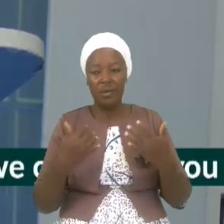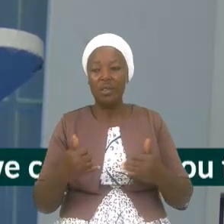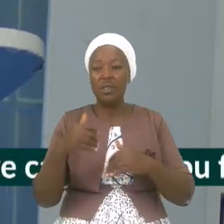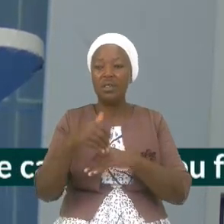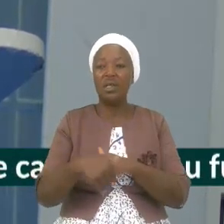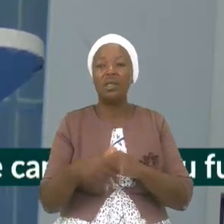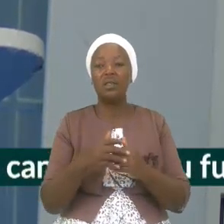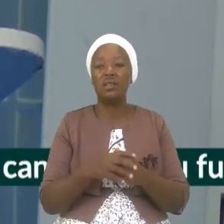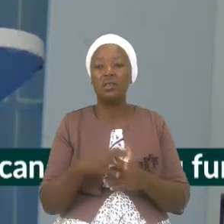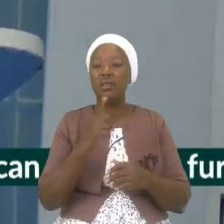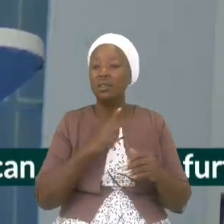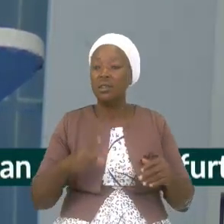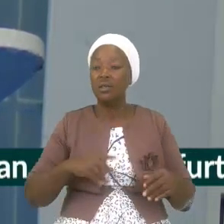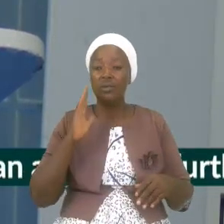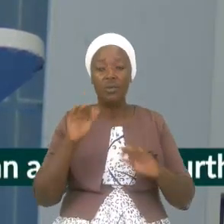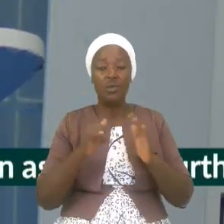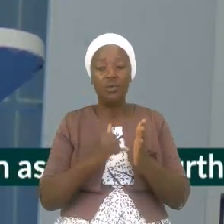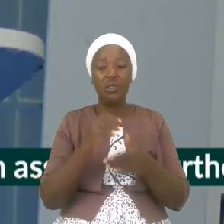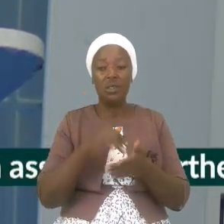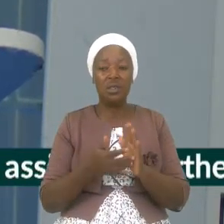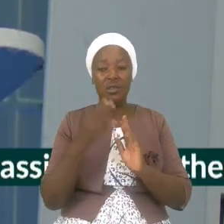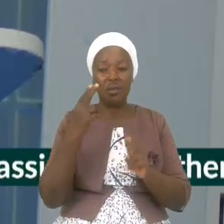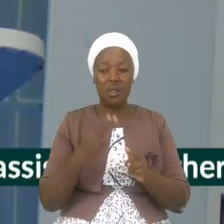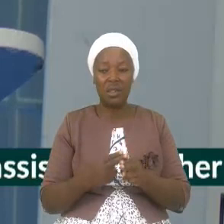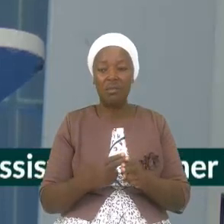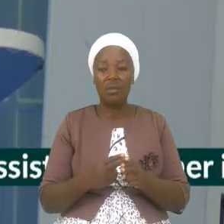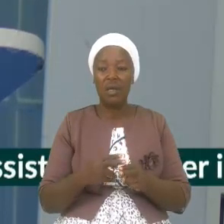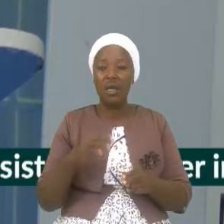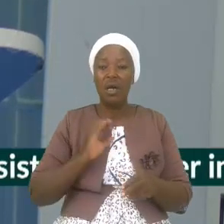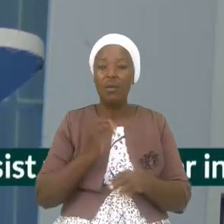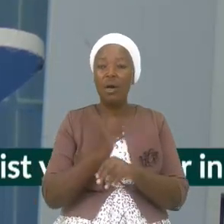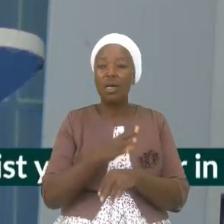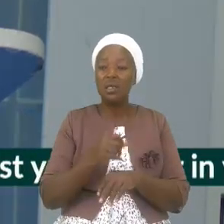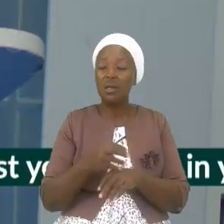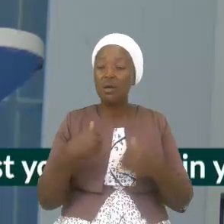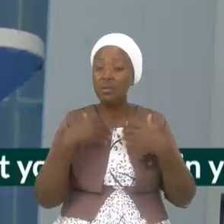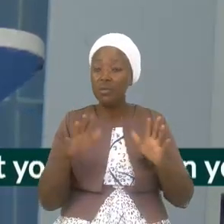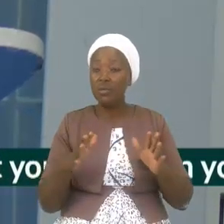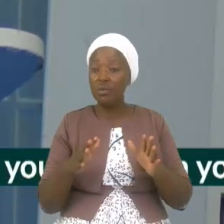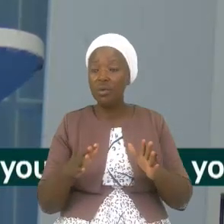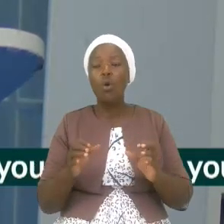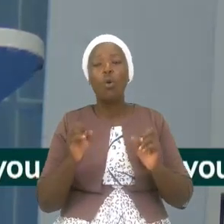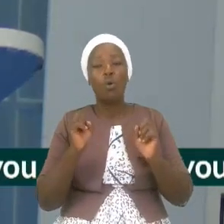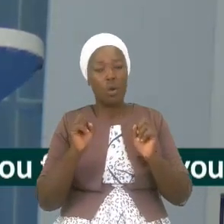All right. You can see at the front there, at the center. How about the far back?